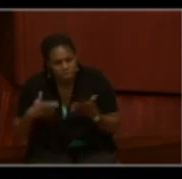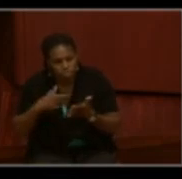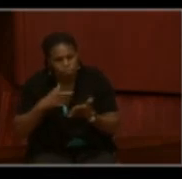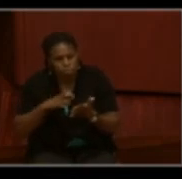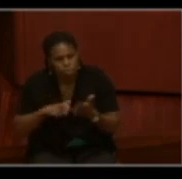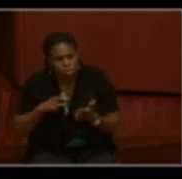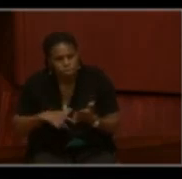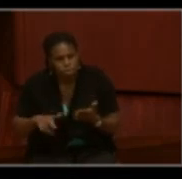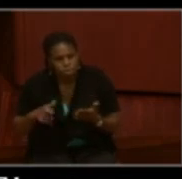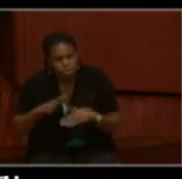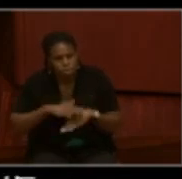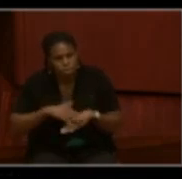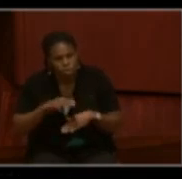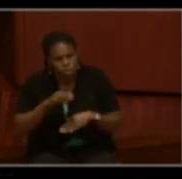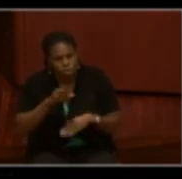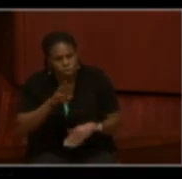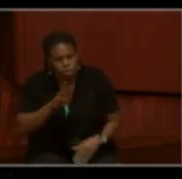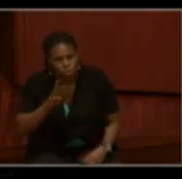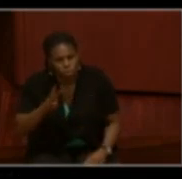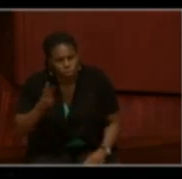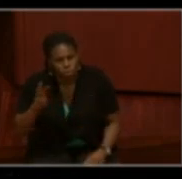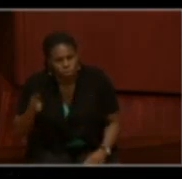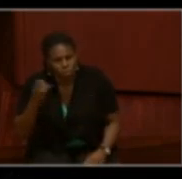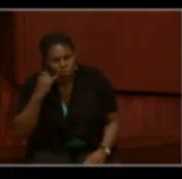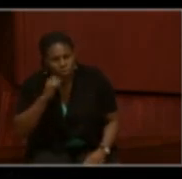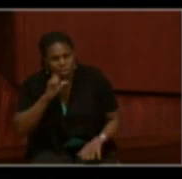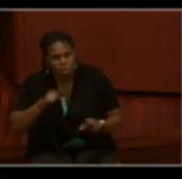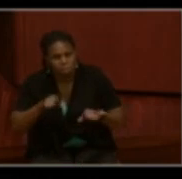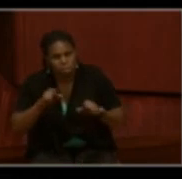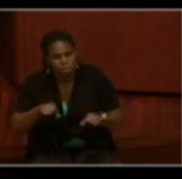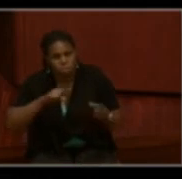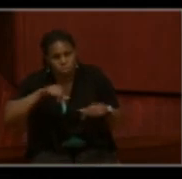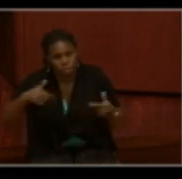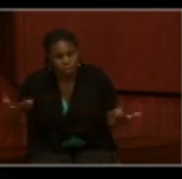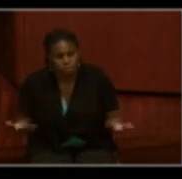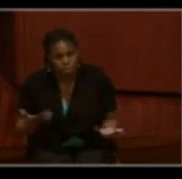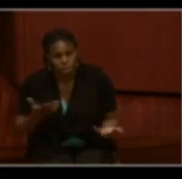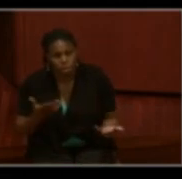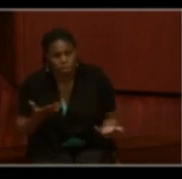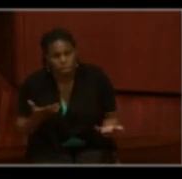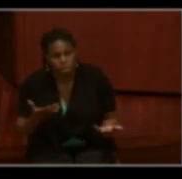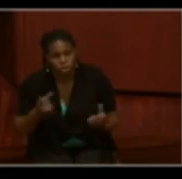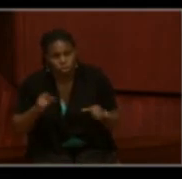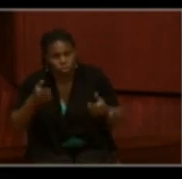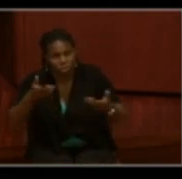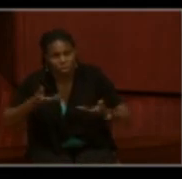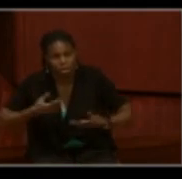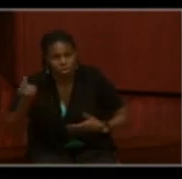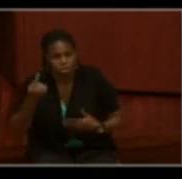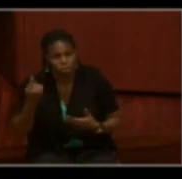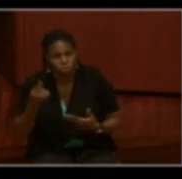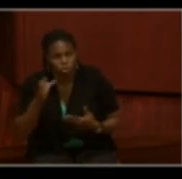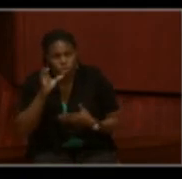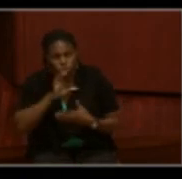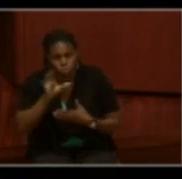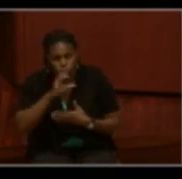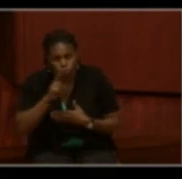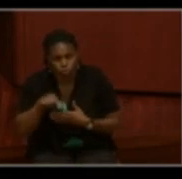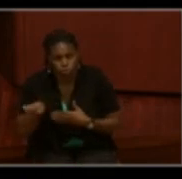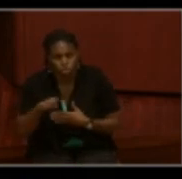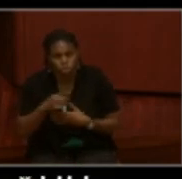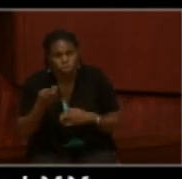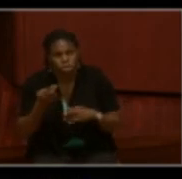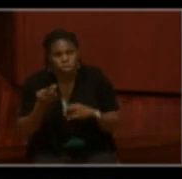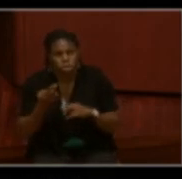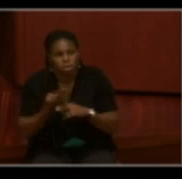our website, so if it's not possible for you to come here personally, you may hire one of them. These records are used to